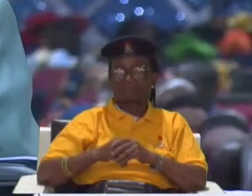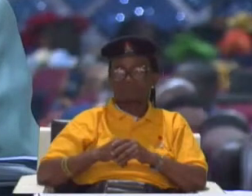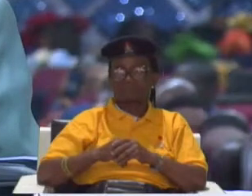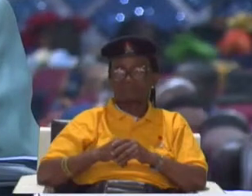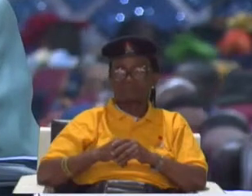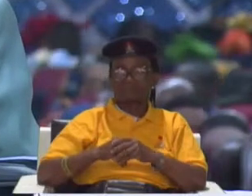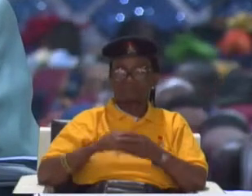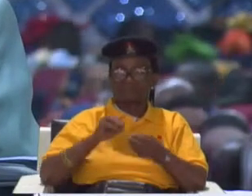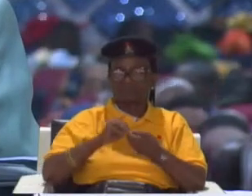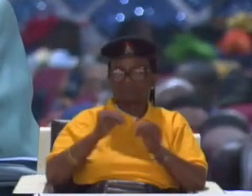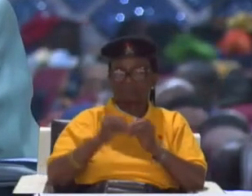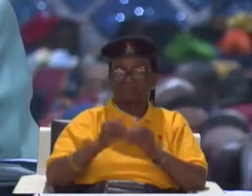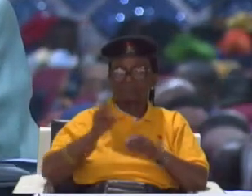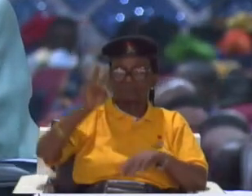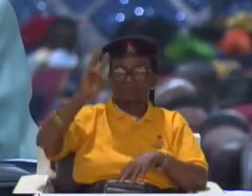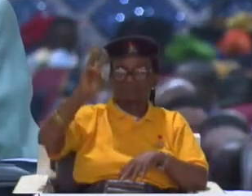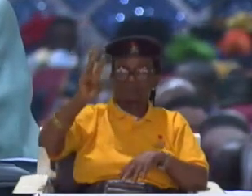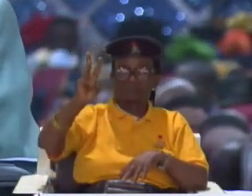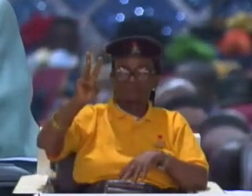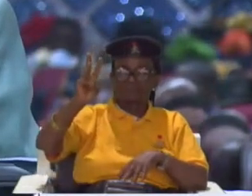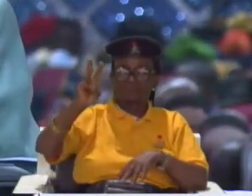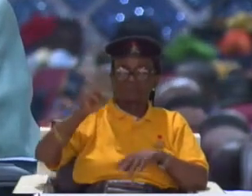Number six. Ikefa.